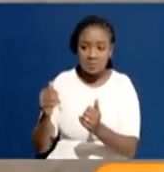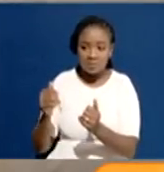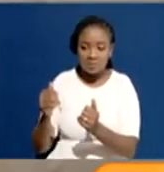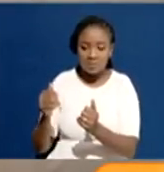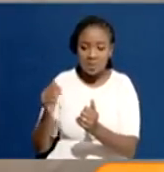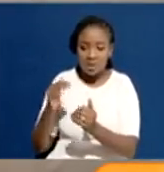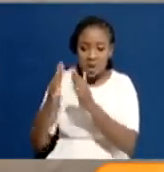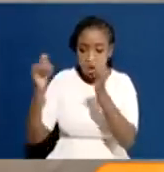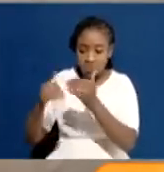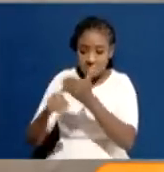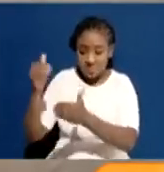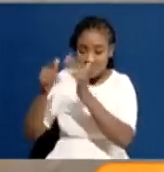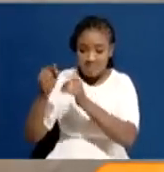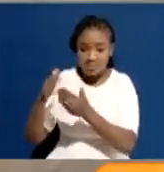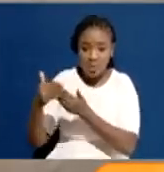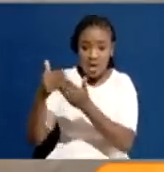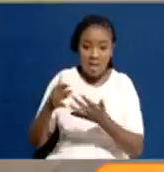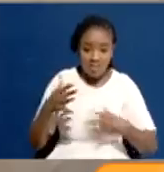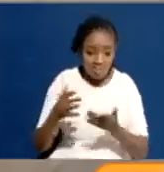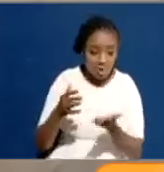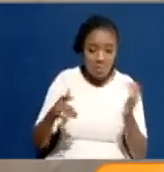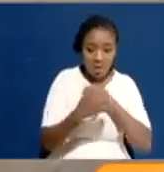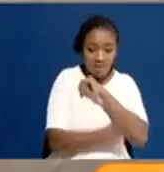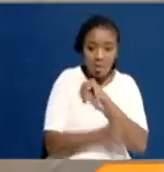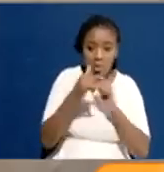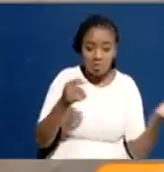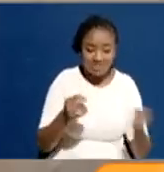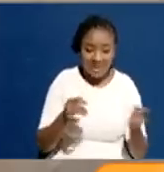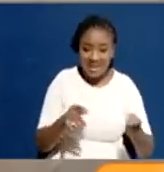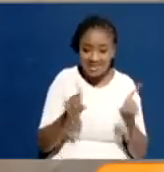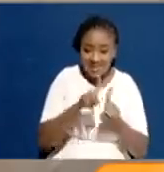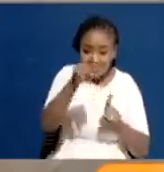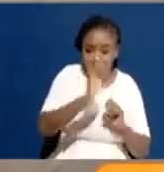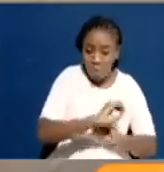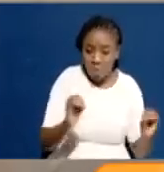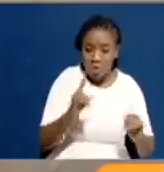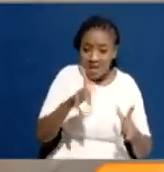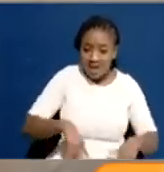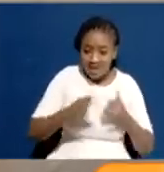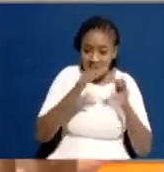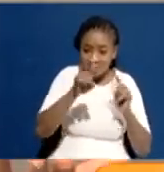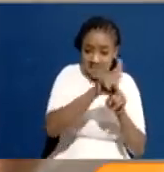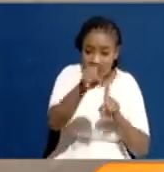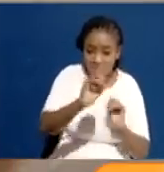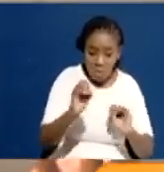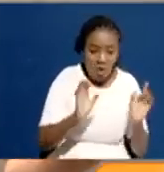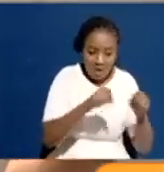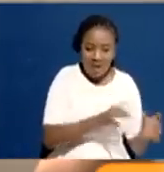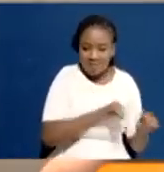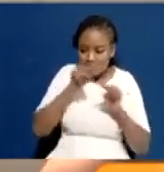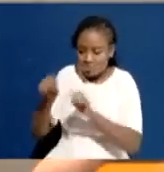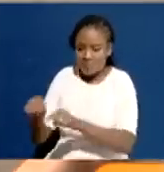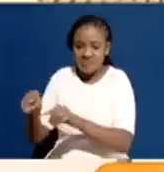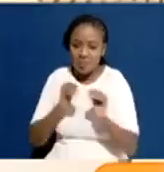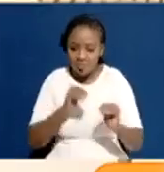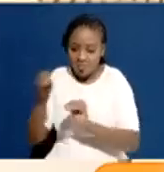poor Kenyans who do not have your kind of salary, who don't stay in your kind of estates, get to have a decent place to